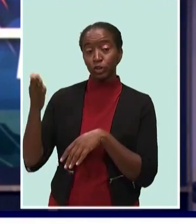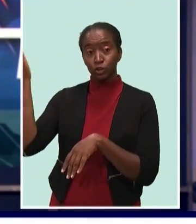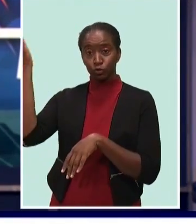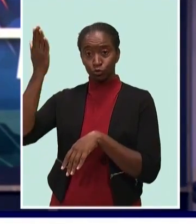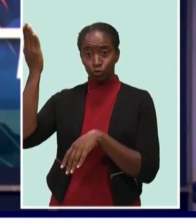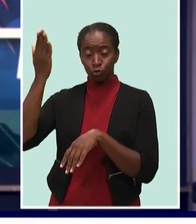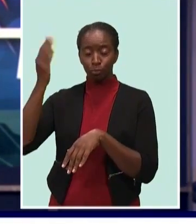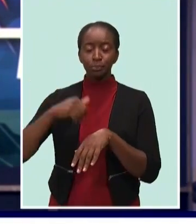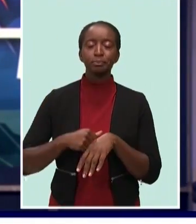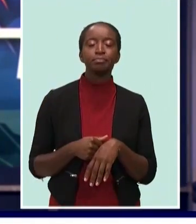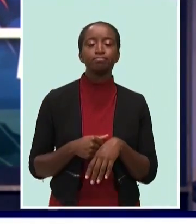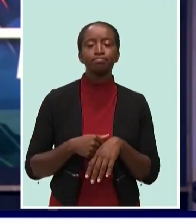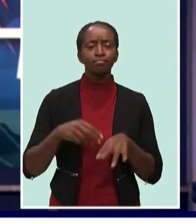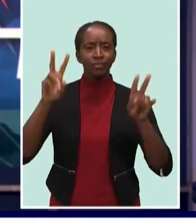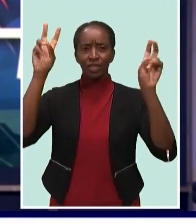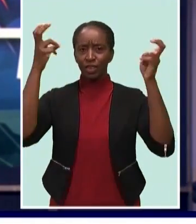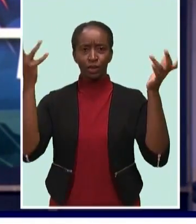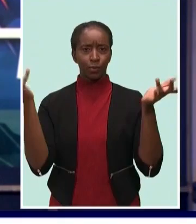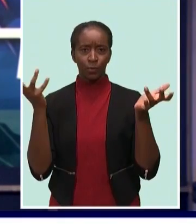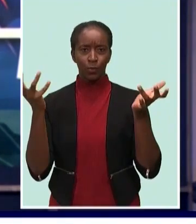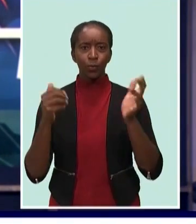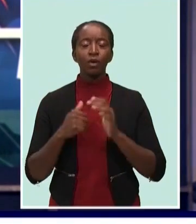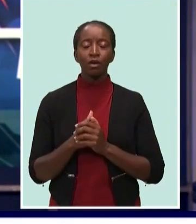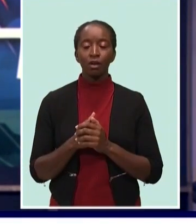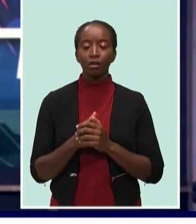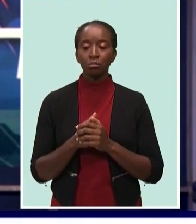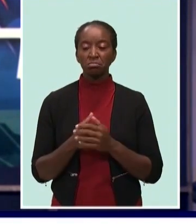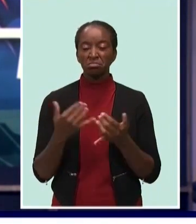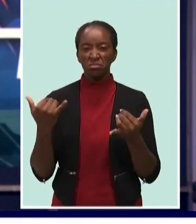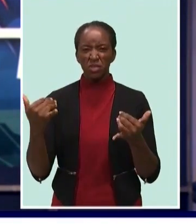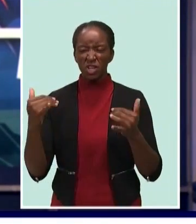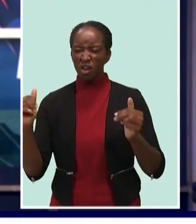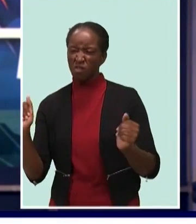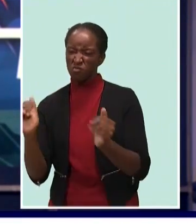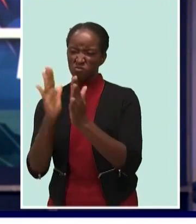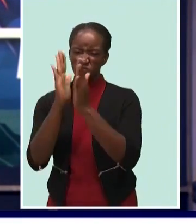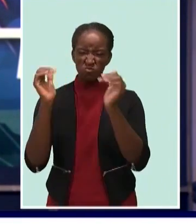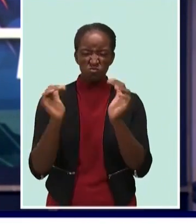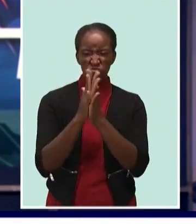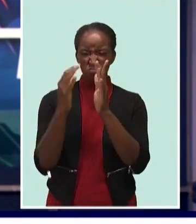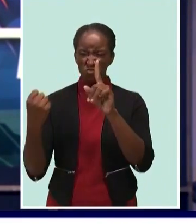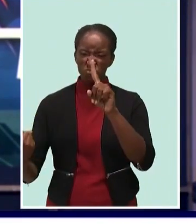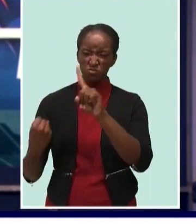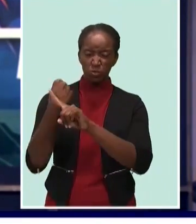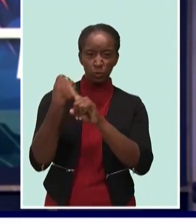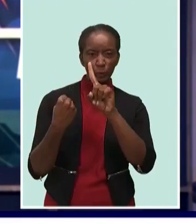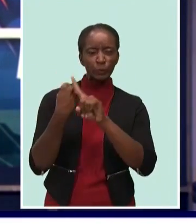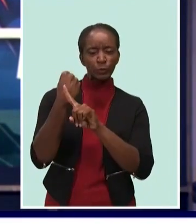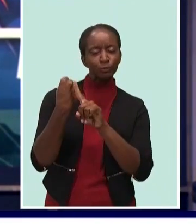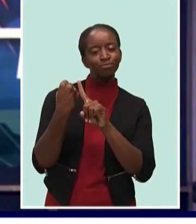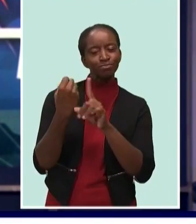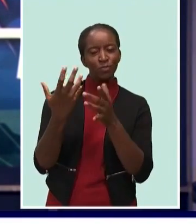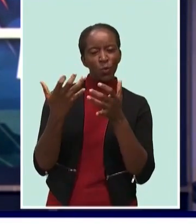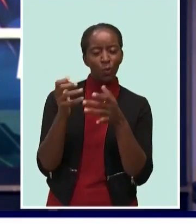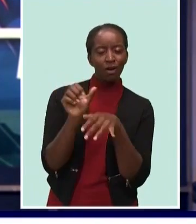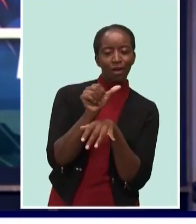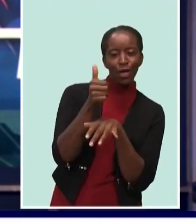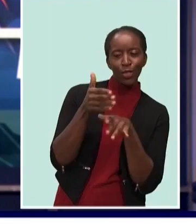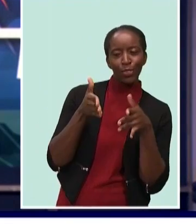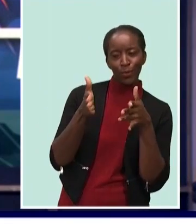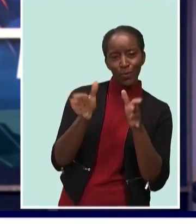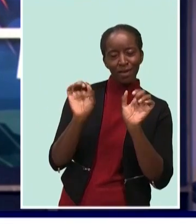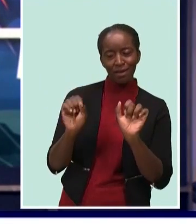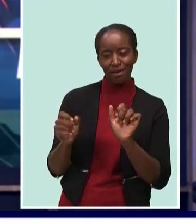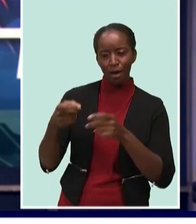The theme was accessing alternatives to violence in today's community. She says despite resistance from some, most children